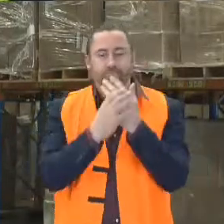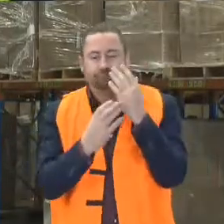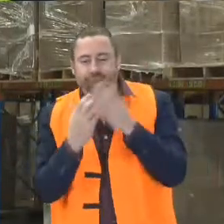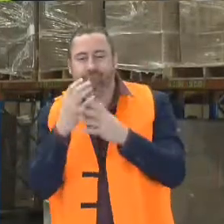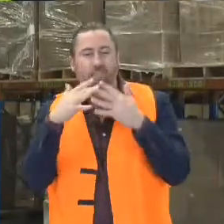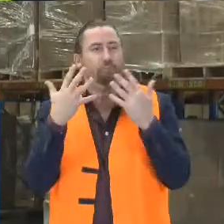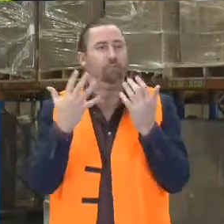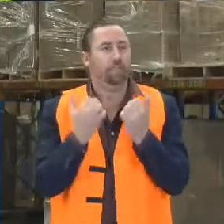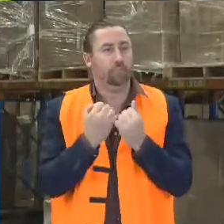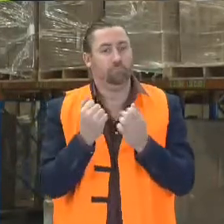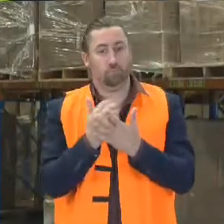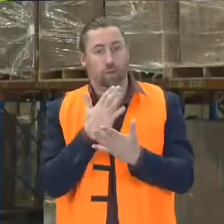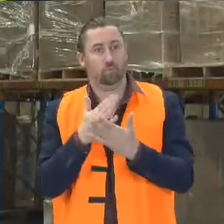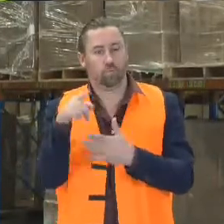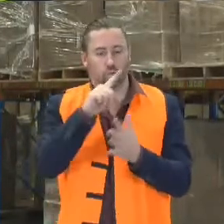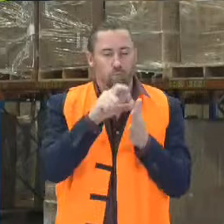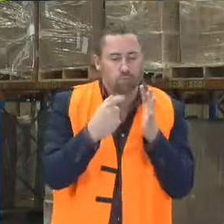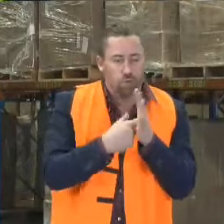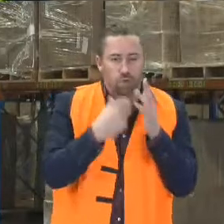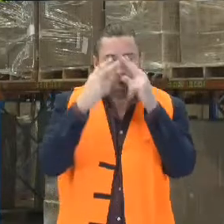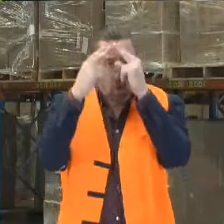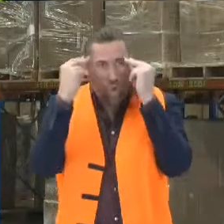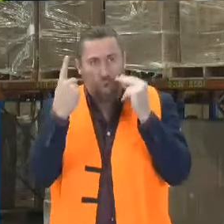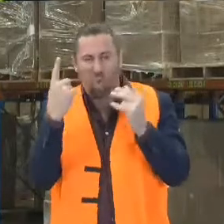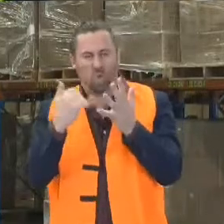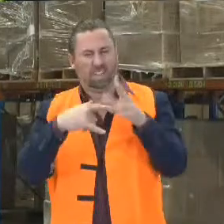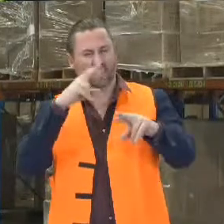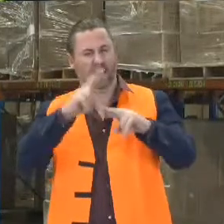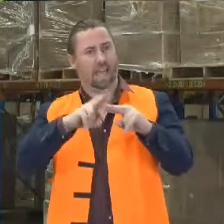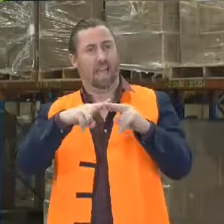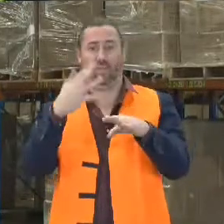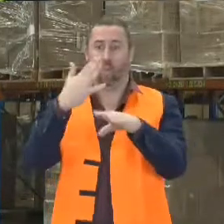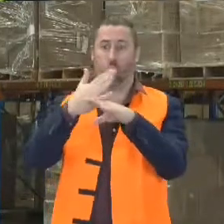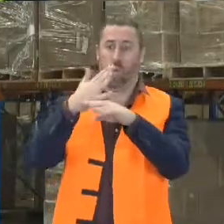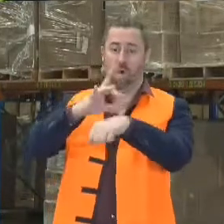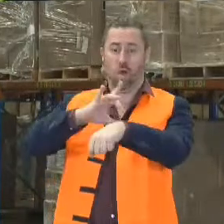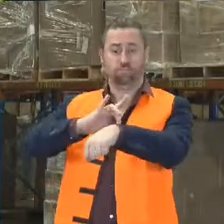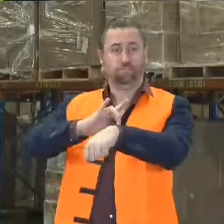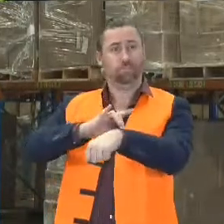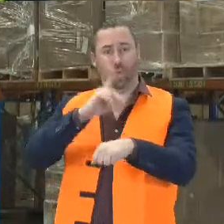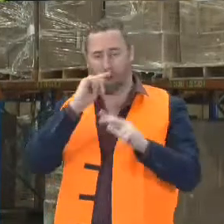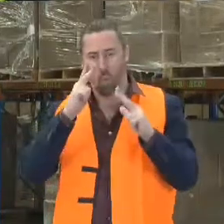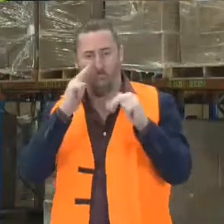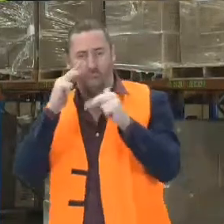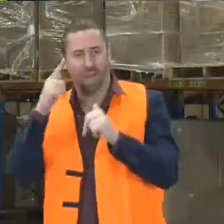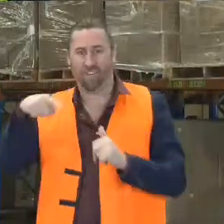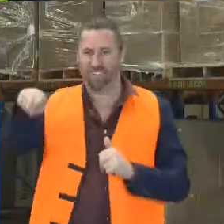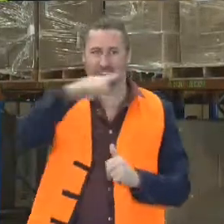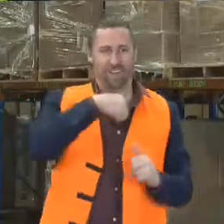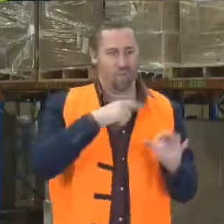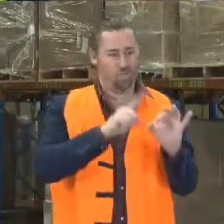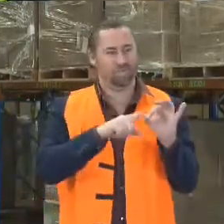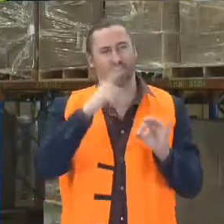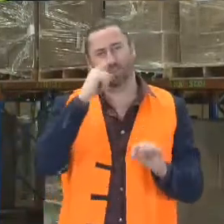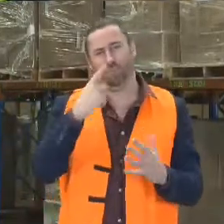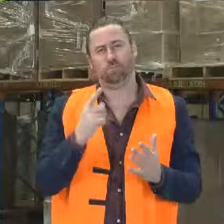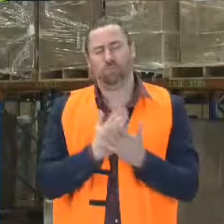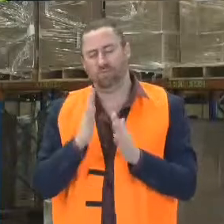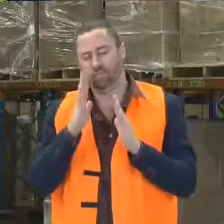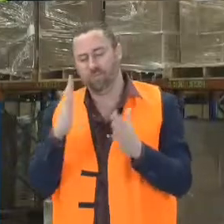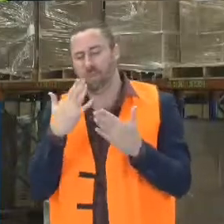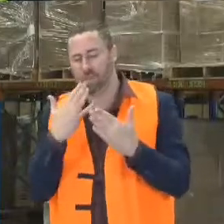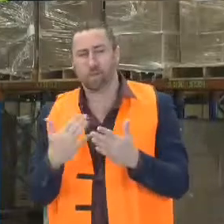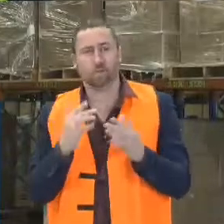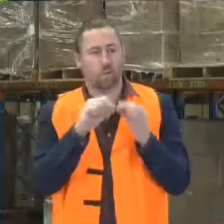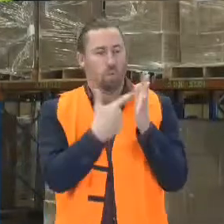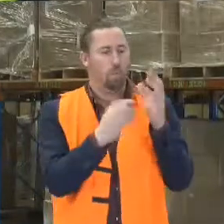everyone in our health system safe so they could treat patients. That's been fantastic. And I also commend